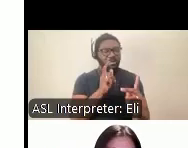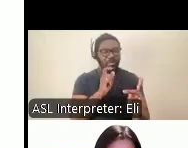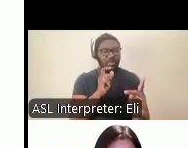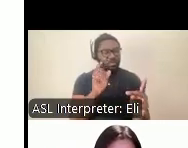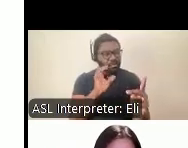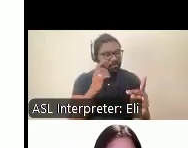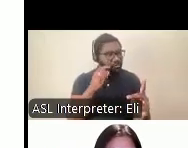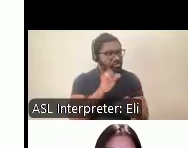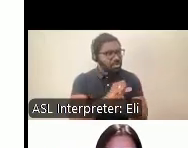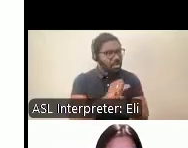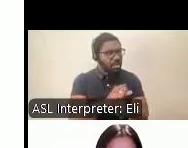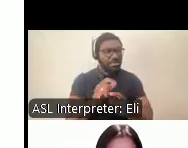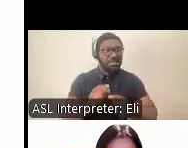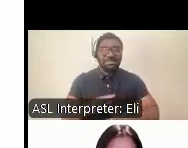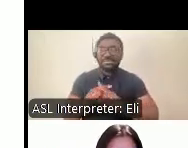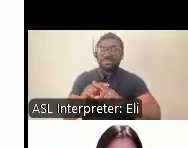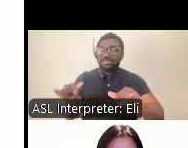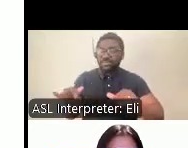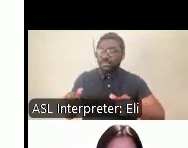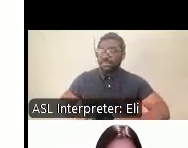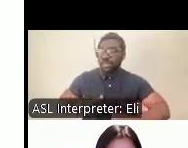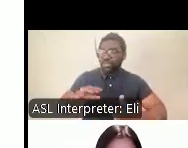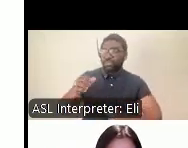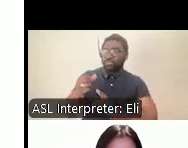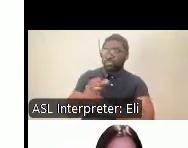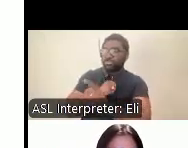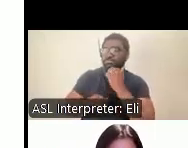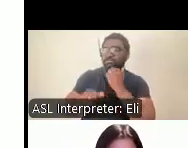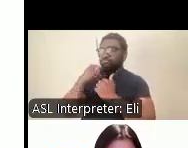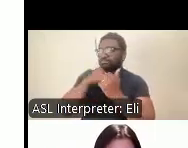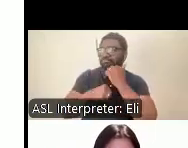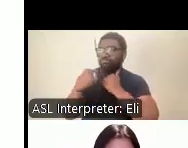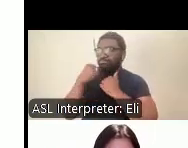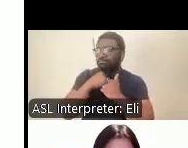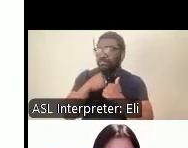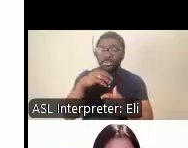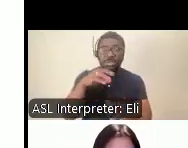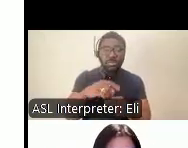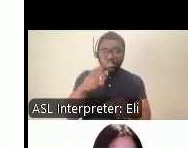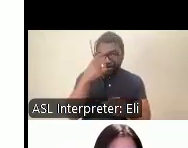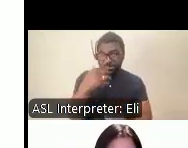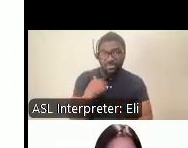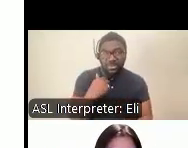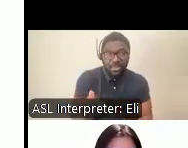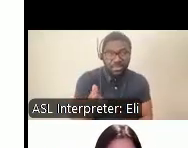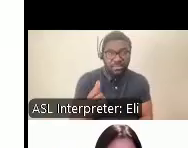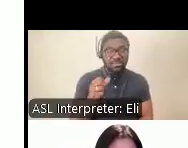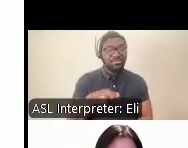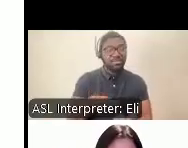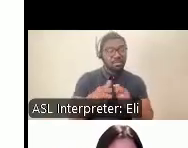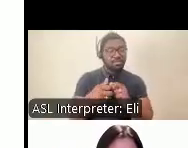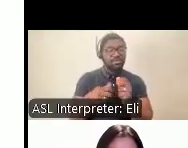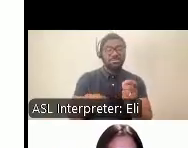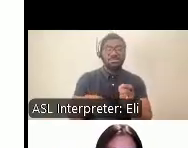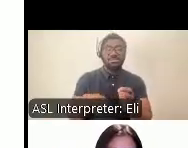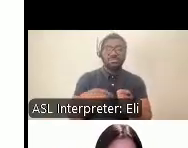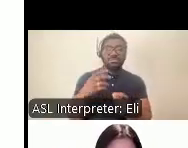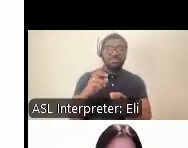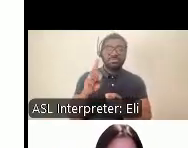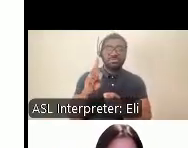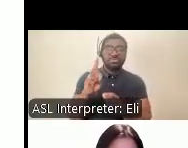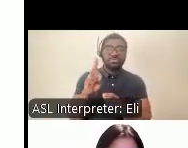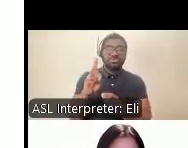And sometimes that includes mental health conditions, substance use disorder, or because they are facing significant